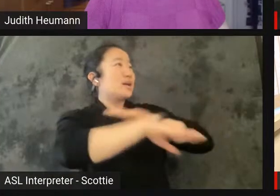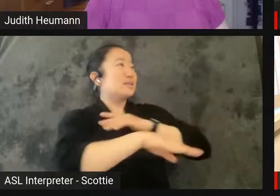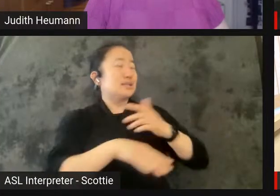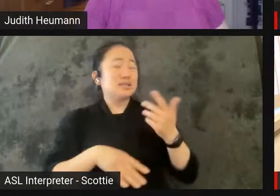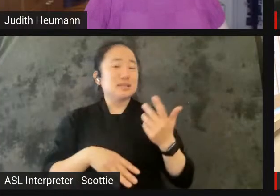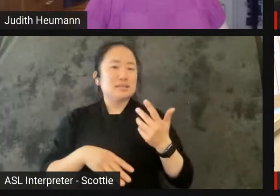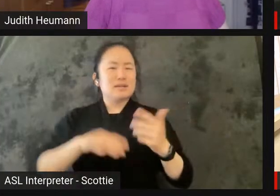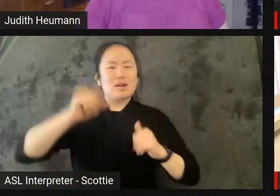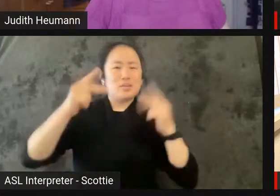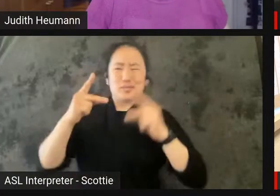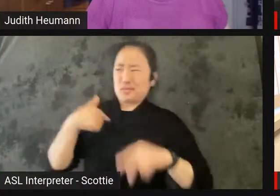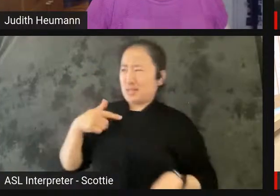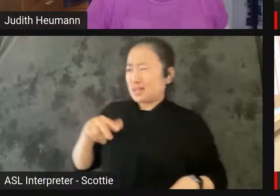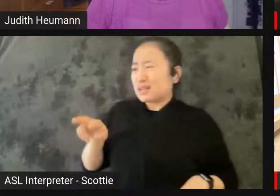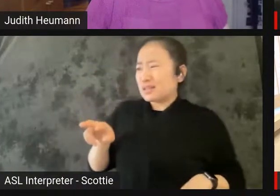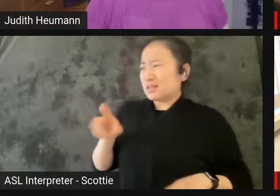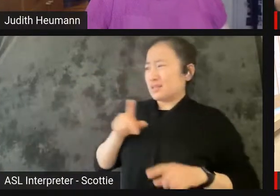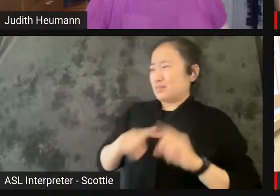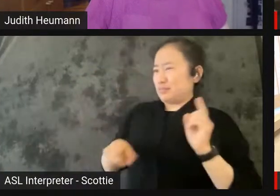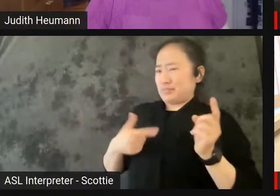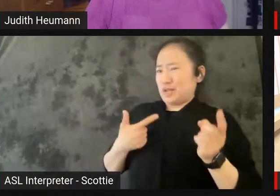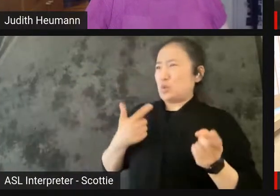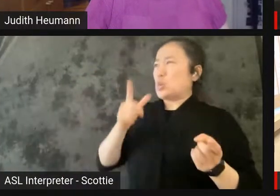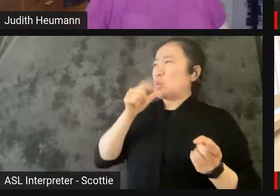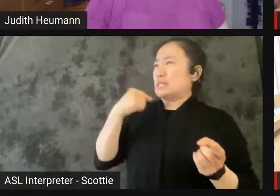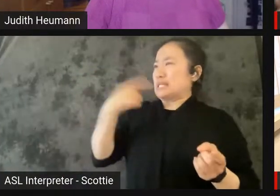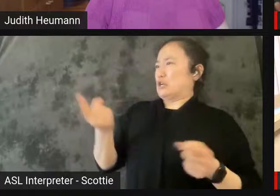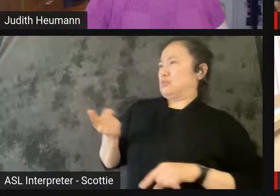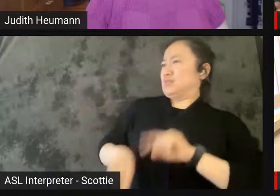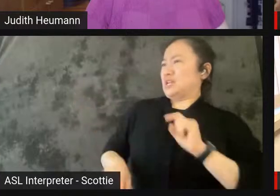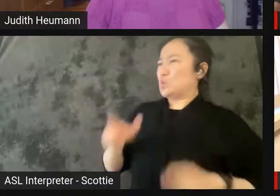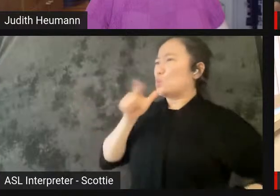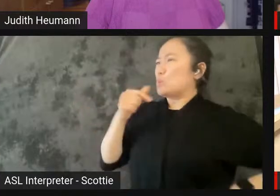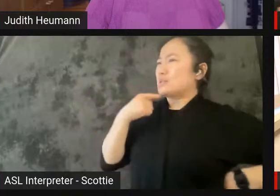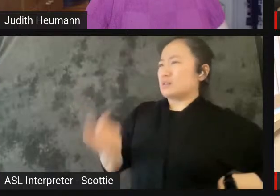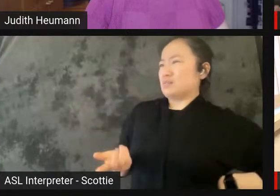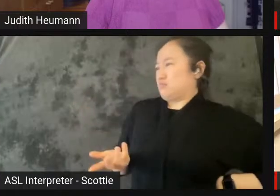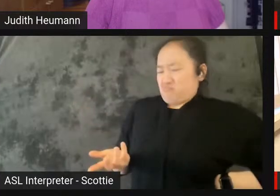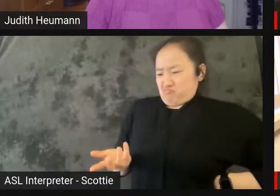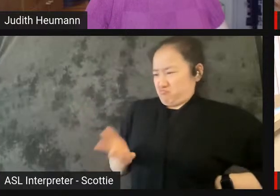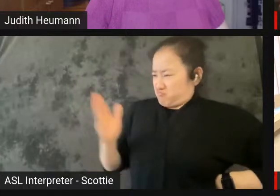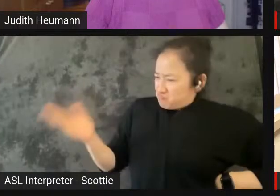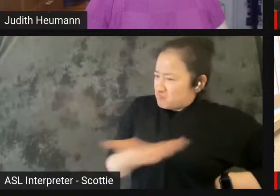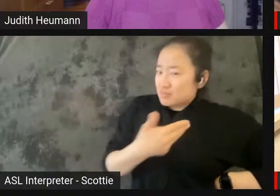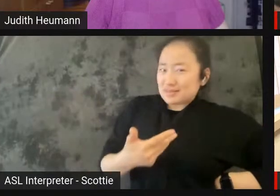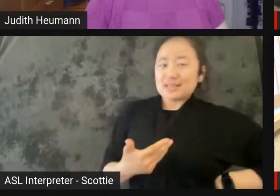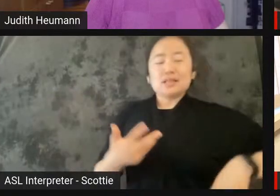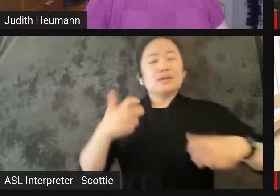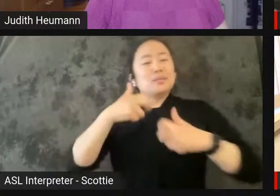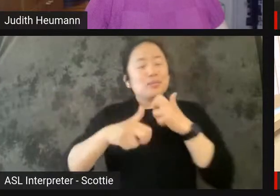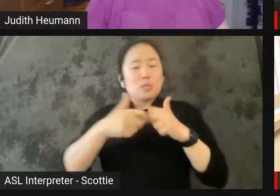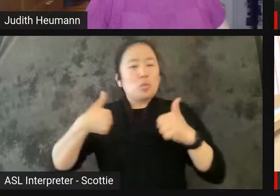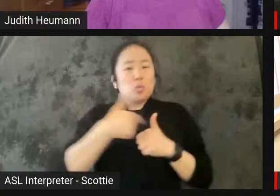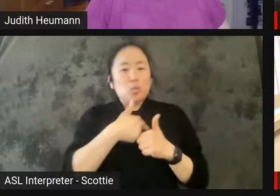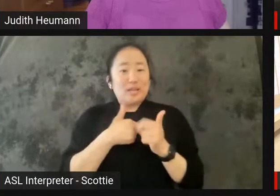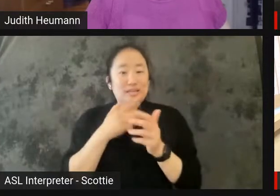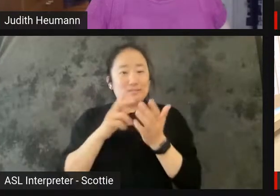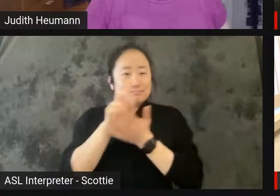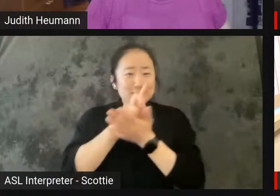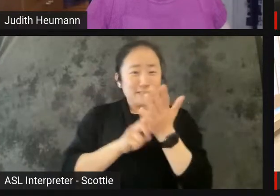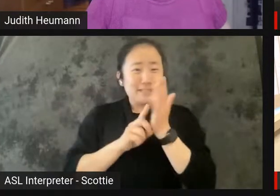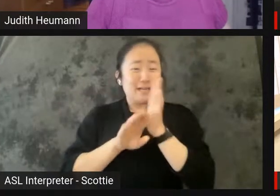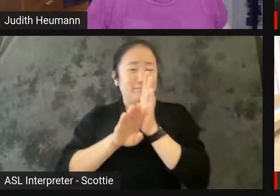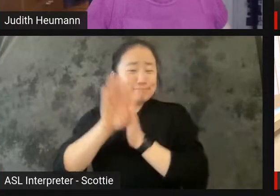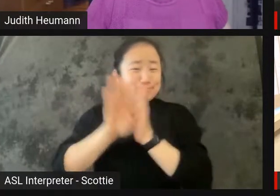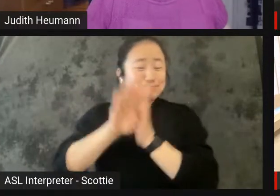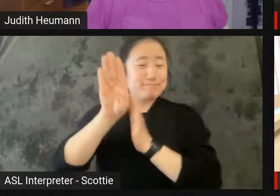We're just designing in all of these small ways a society that doesn't allow access. And I think you get on the